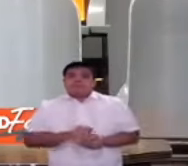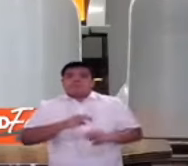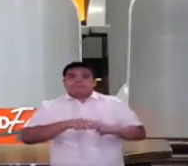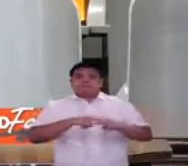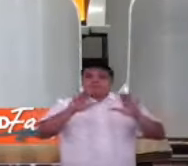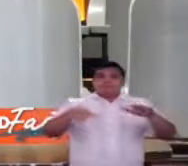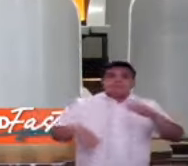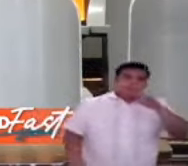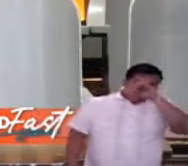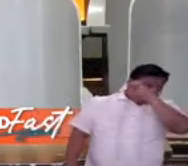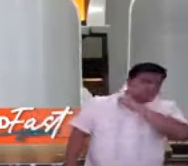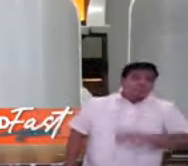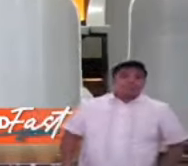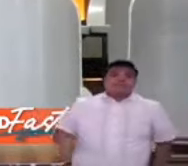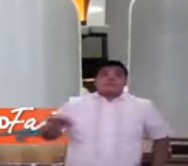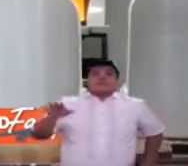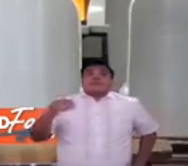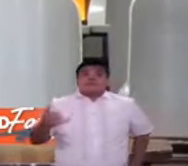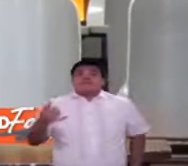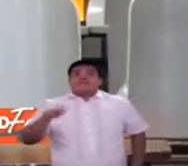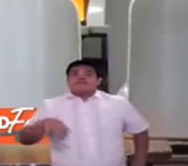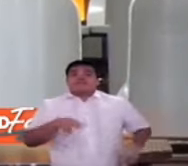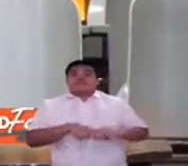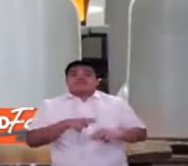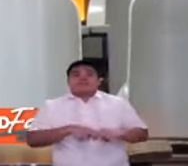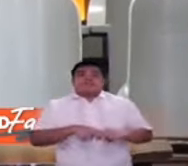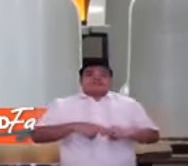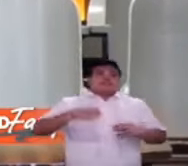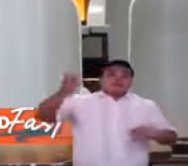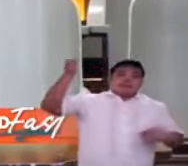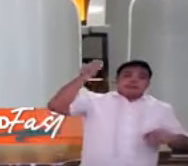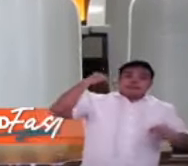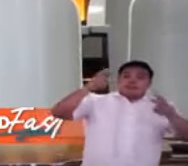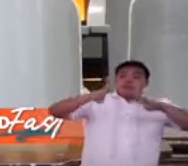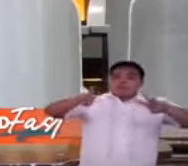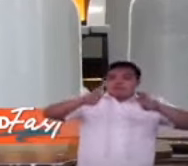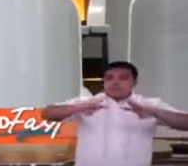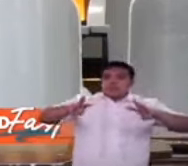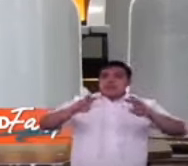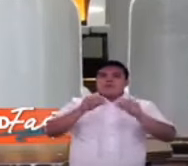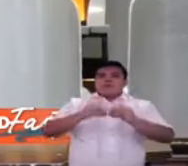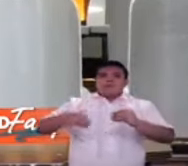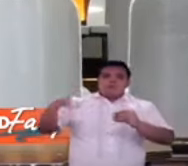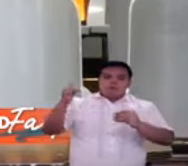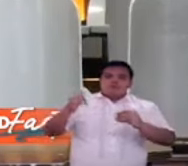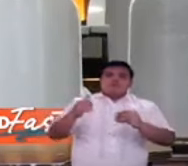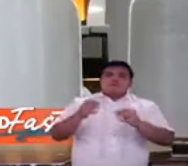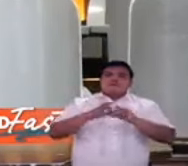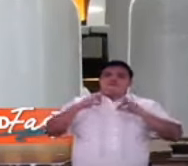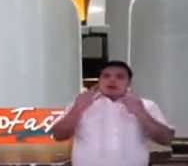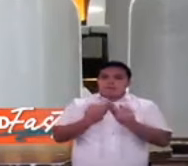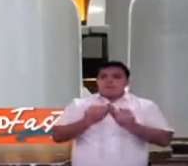Amen. Thank you. You may be seated. As I said last Wednesday, the most powerful families